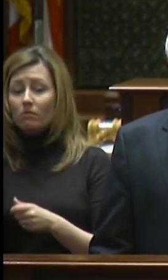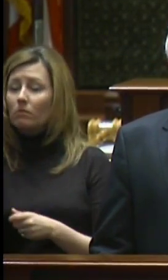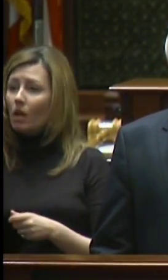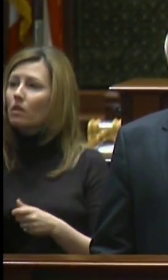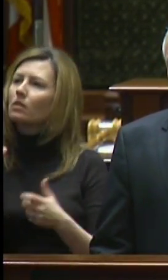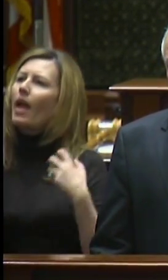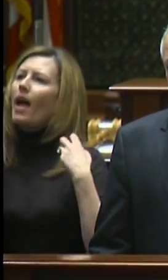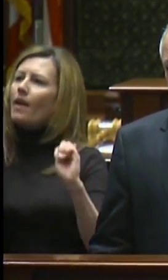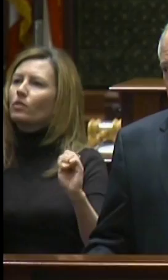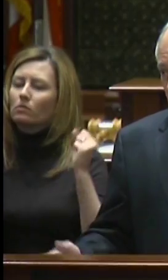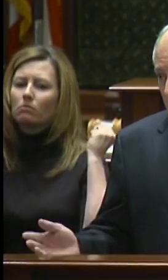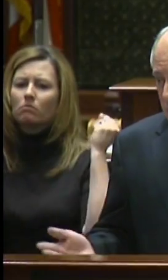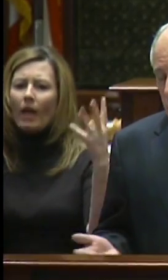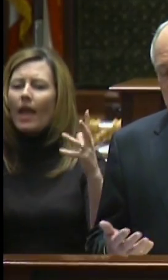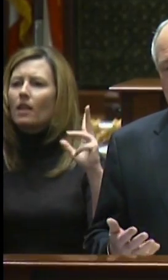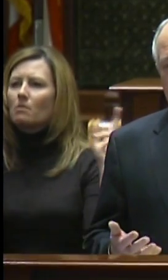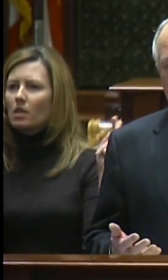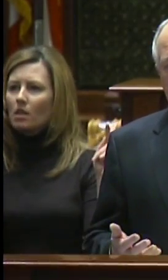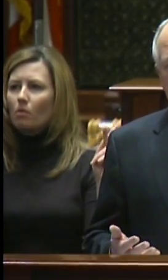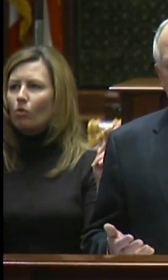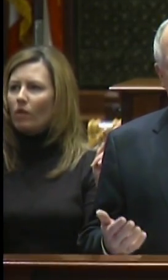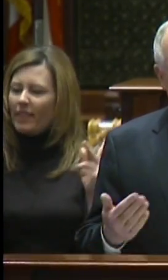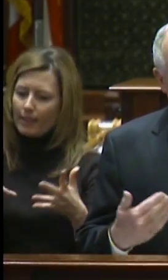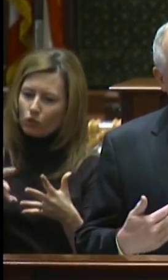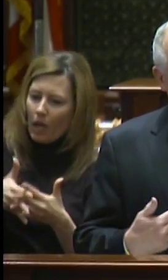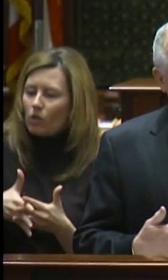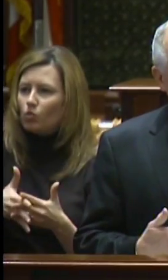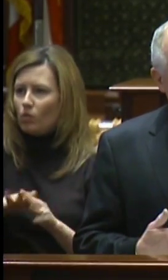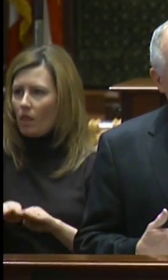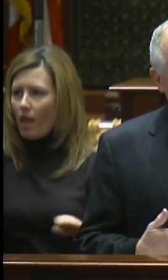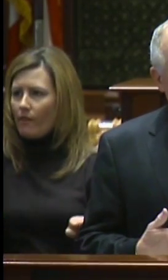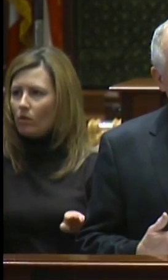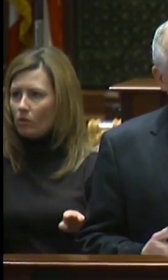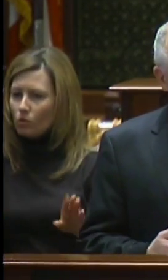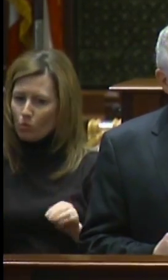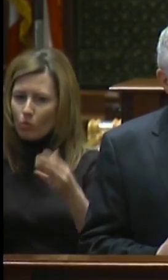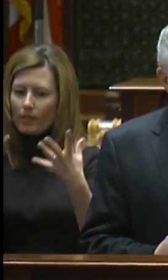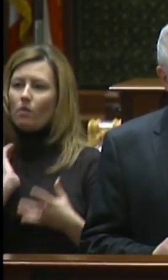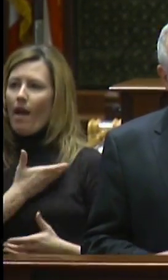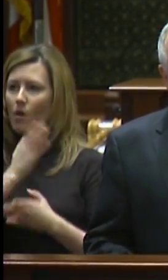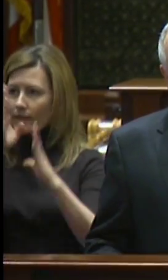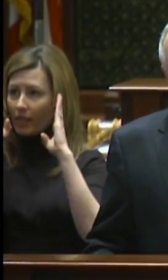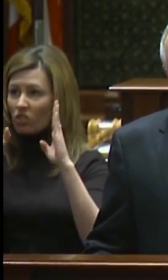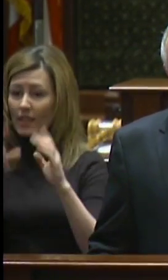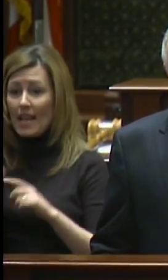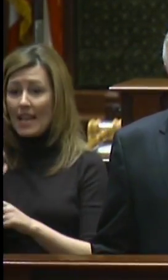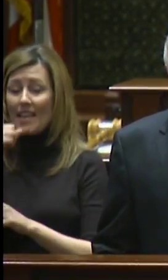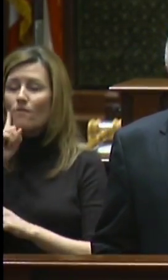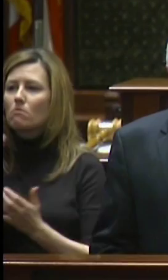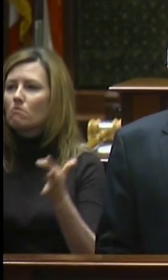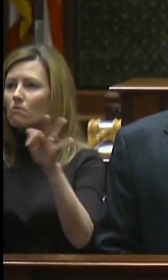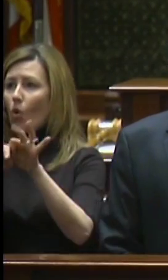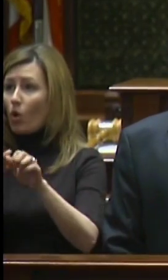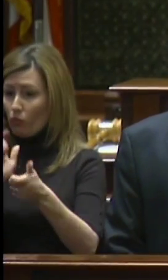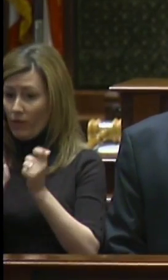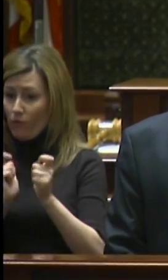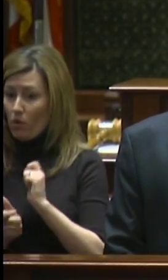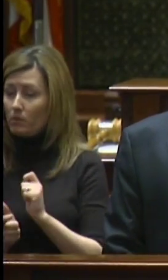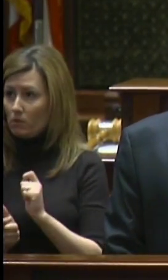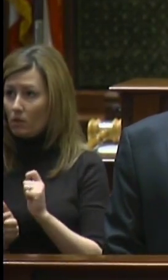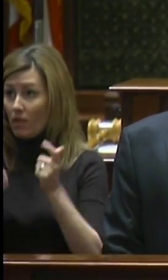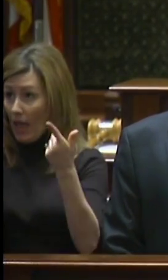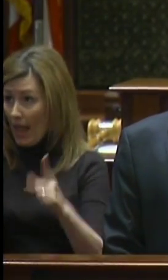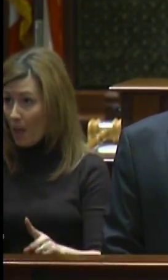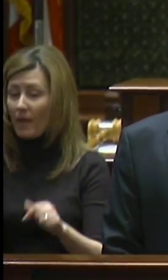of lots of citizens at the grassroots level to bring to our attention the need for important reforms. And that happened. One